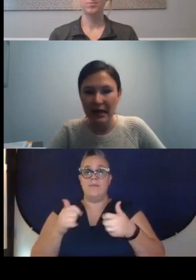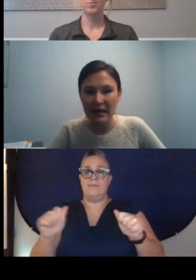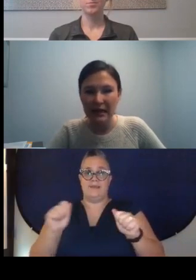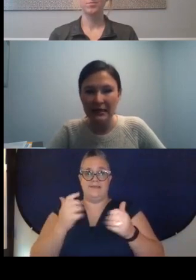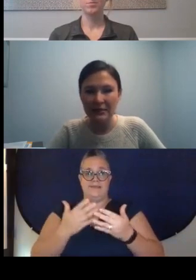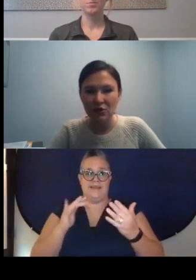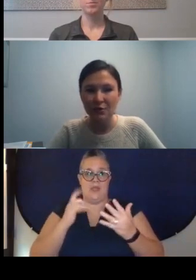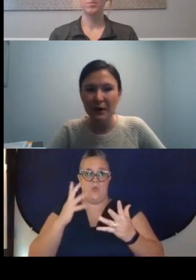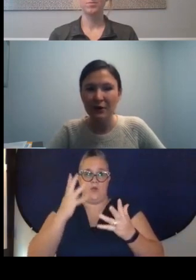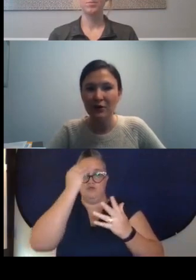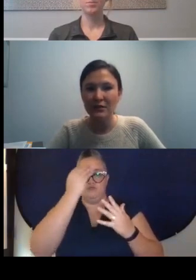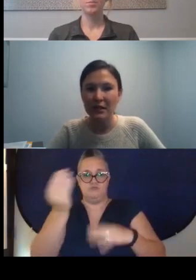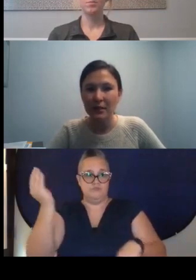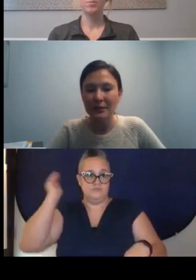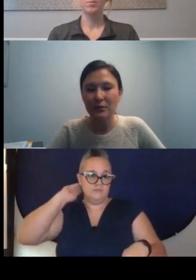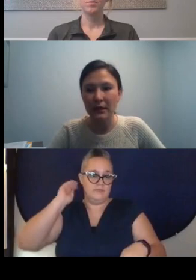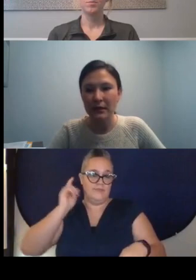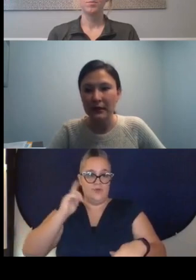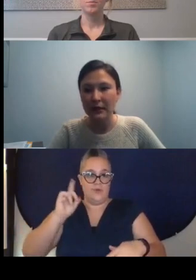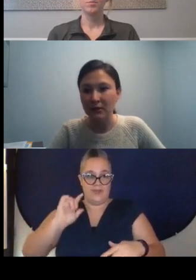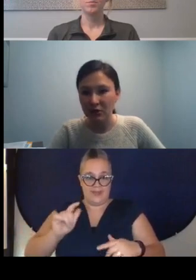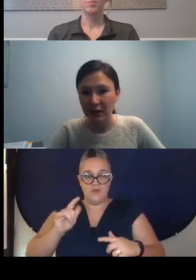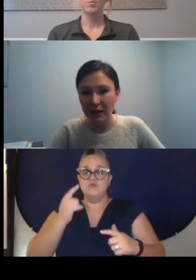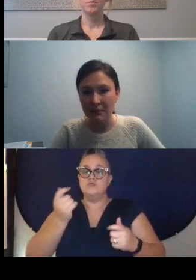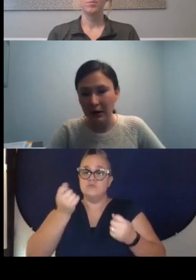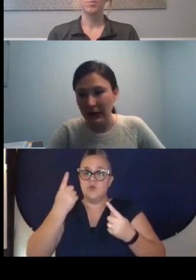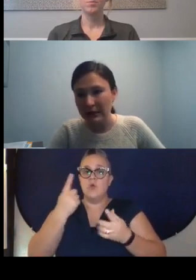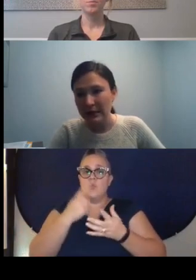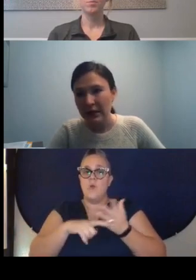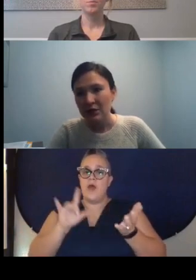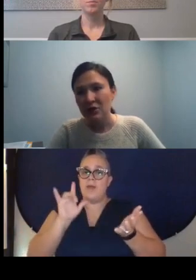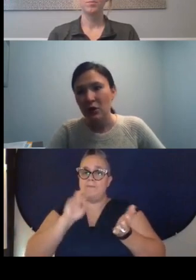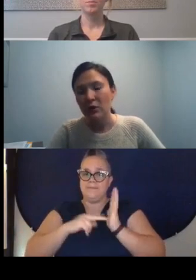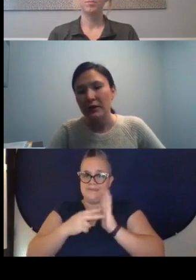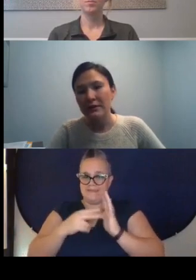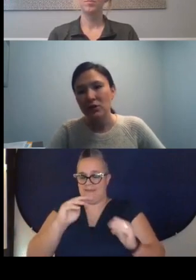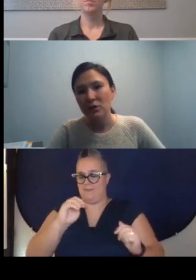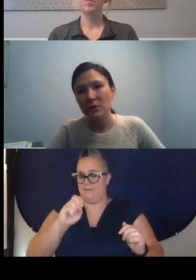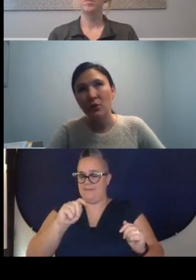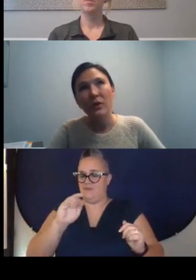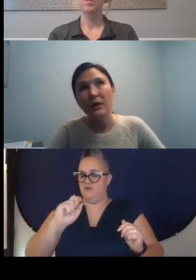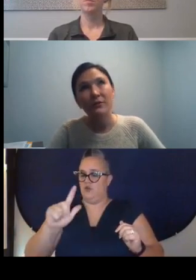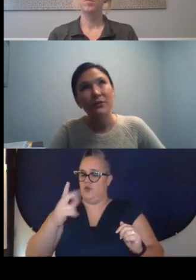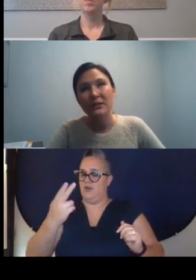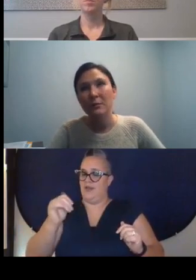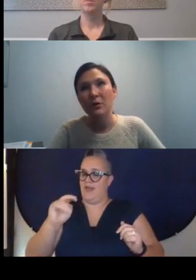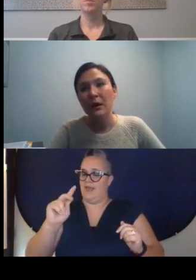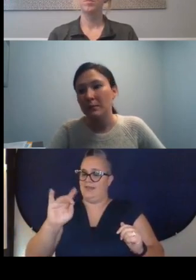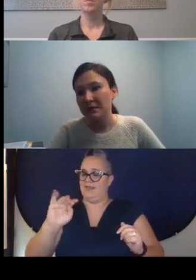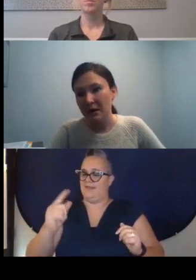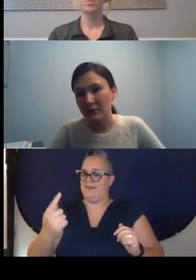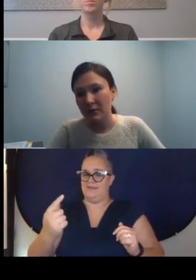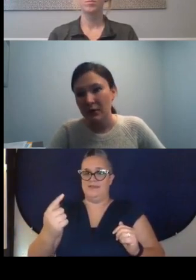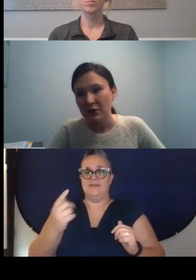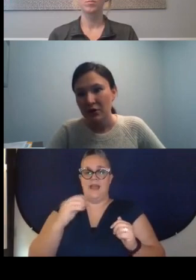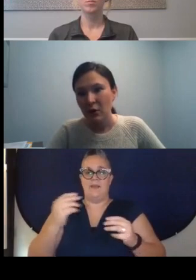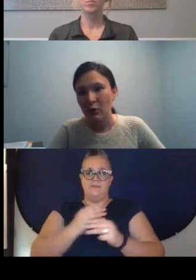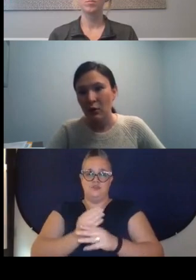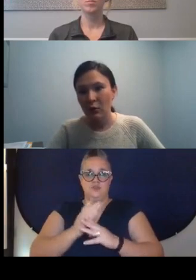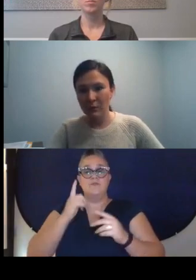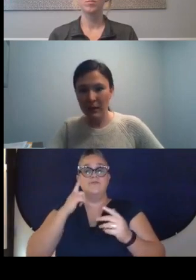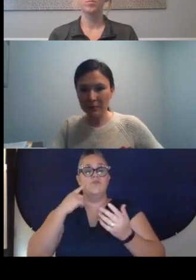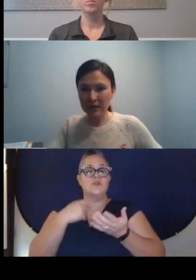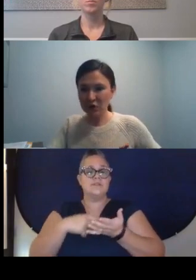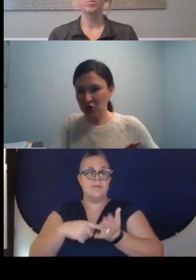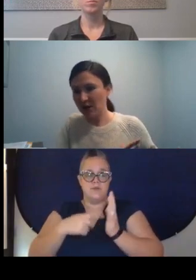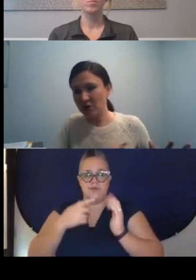from today is just better understanding the material handling industry and market. So essentially when you think of, for example, Amazon.